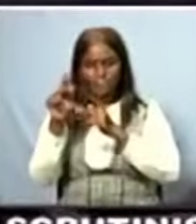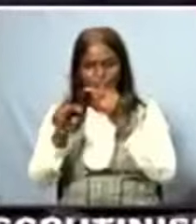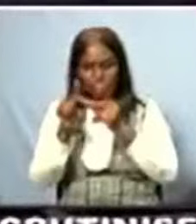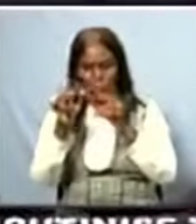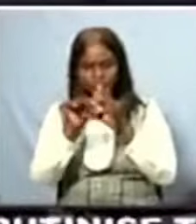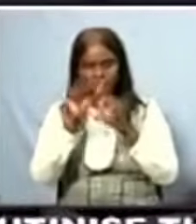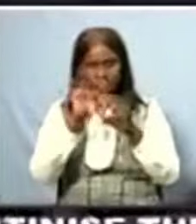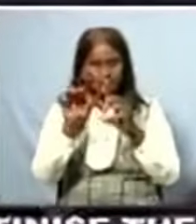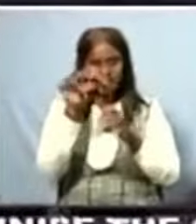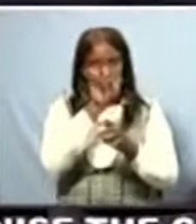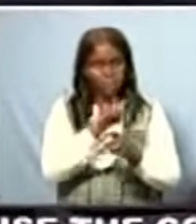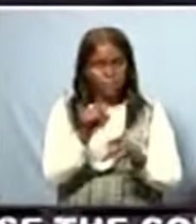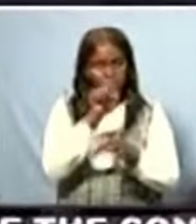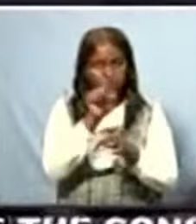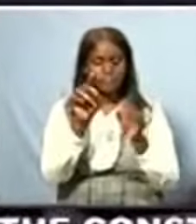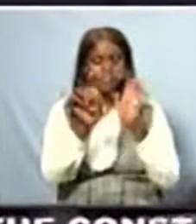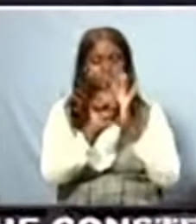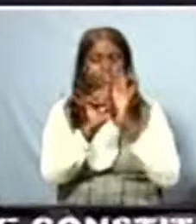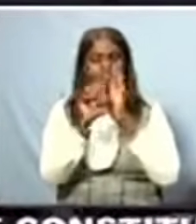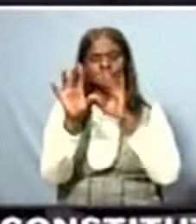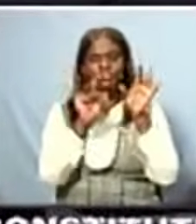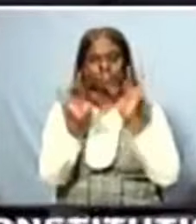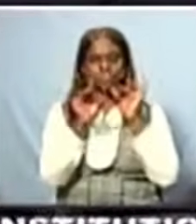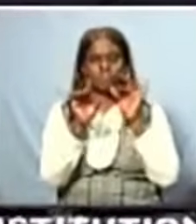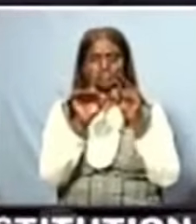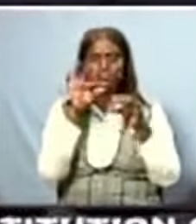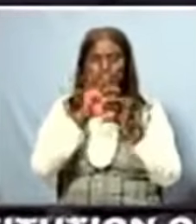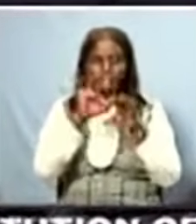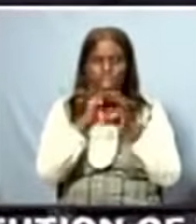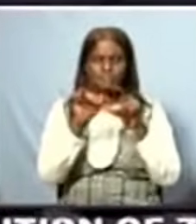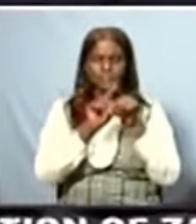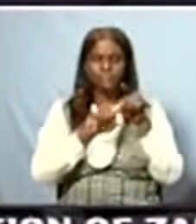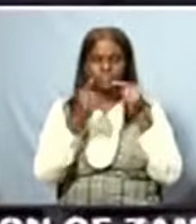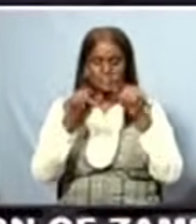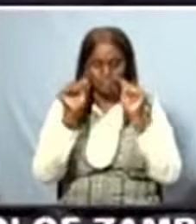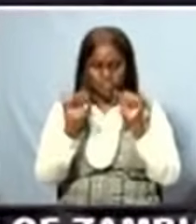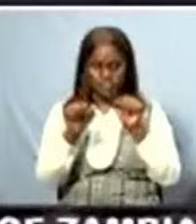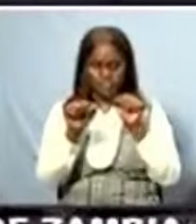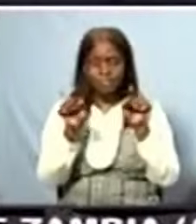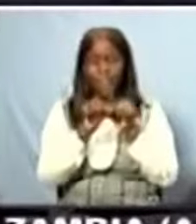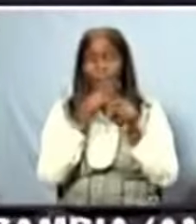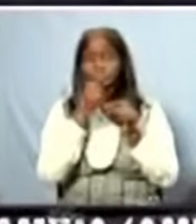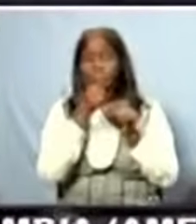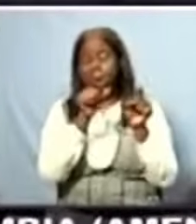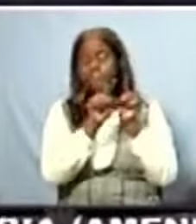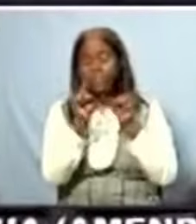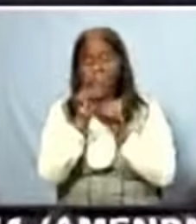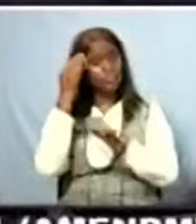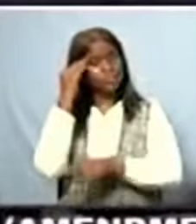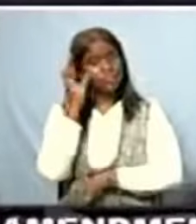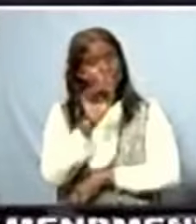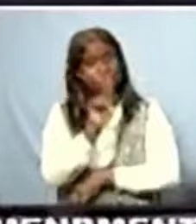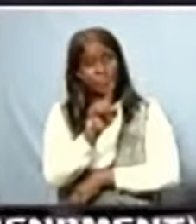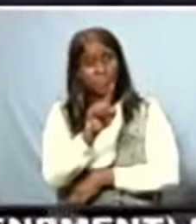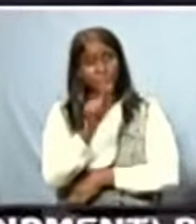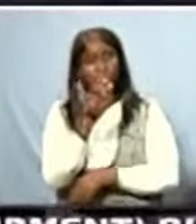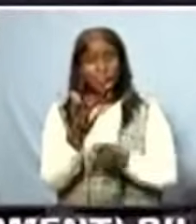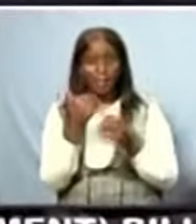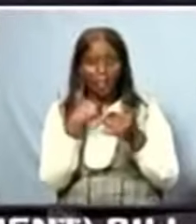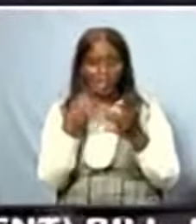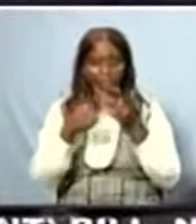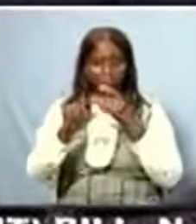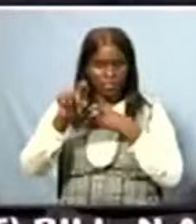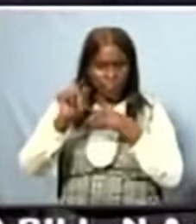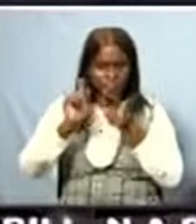the electoral cycle, such as nominations and polls, are conducted. The Commission also notes that there may be a need